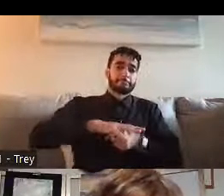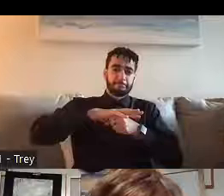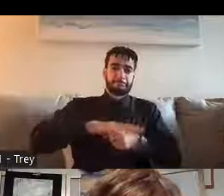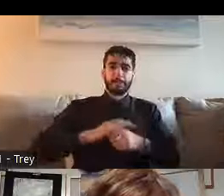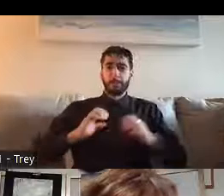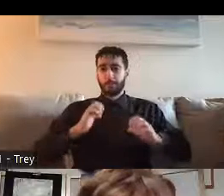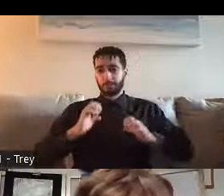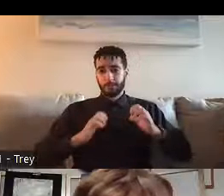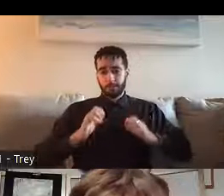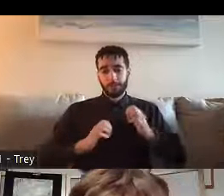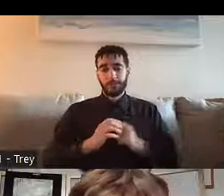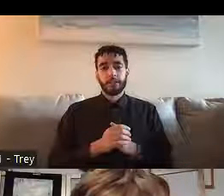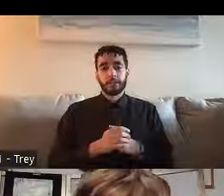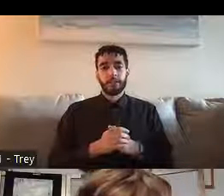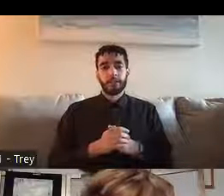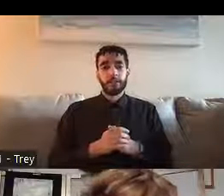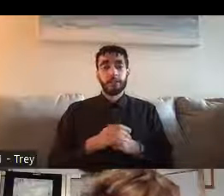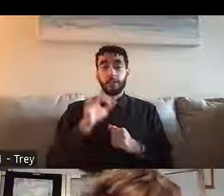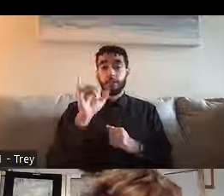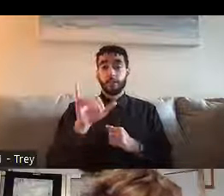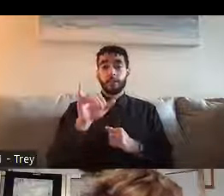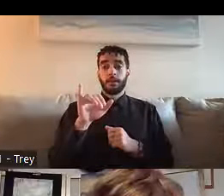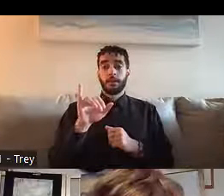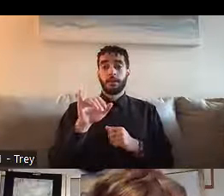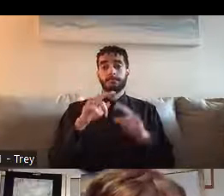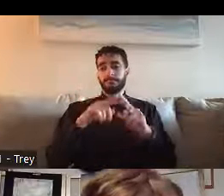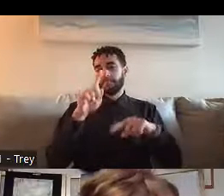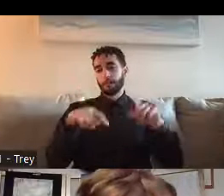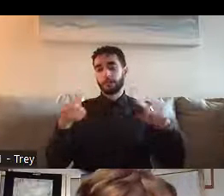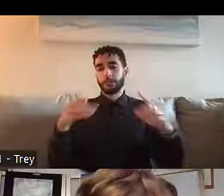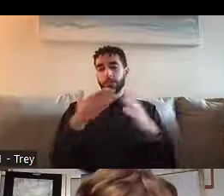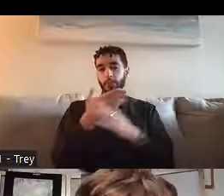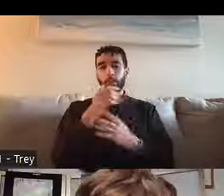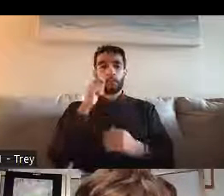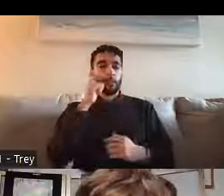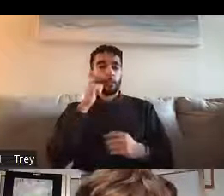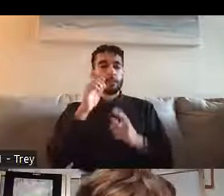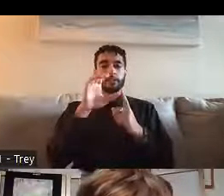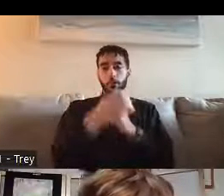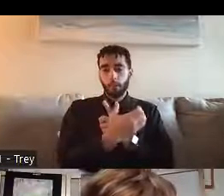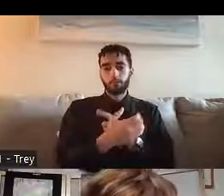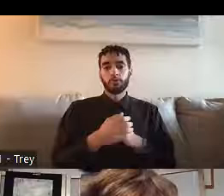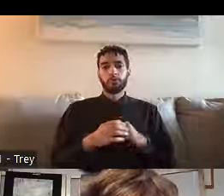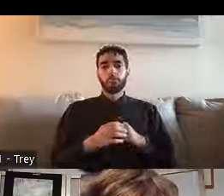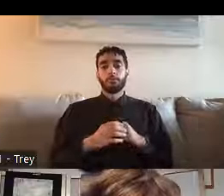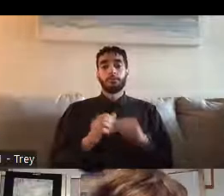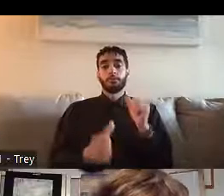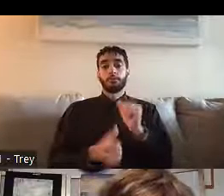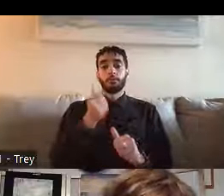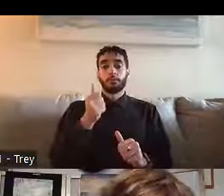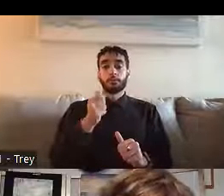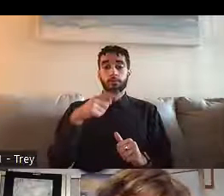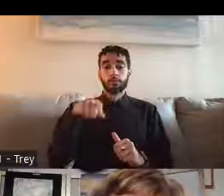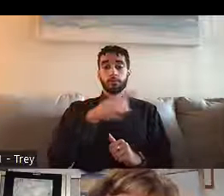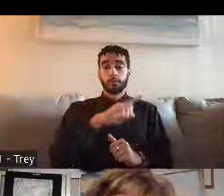that this level of strain or reported strain varies by race and ethnicity. Roughly 40% of Asian Americans that they